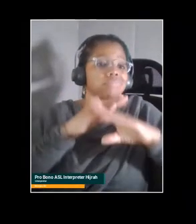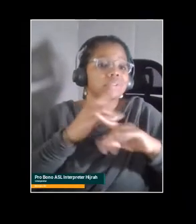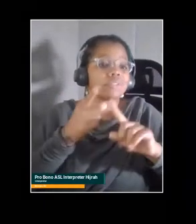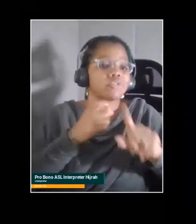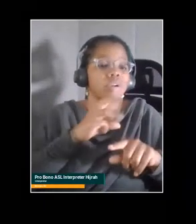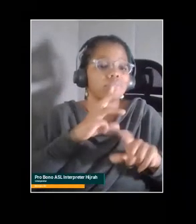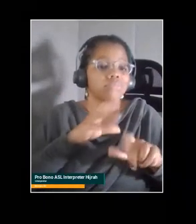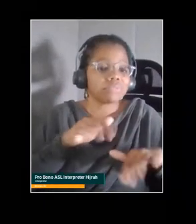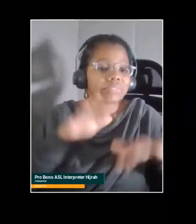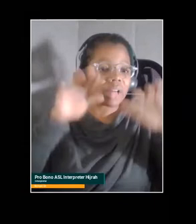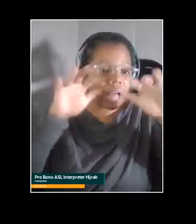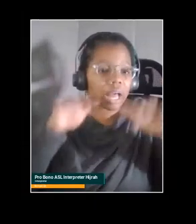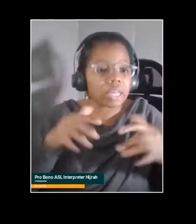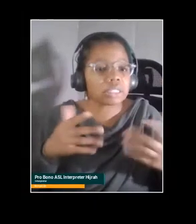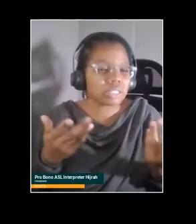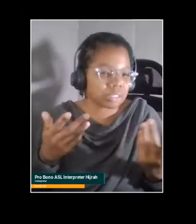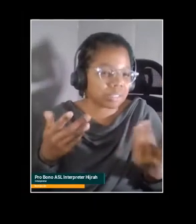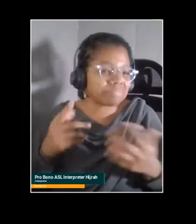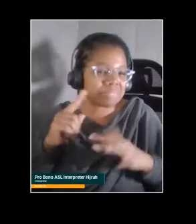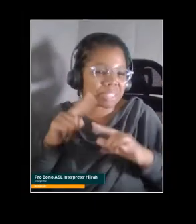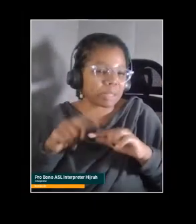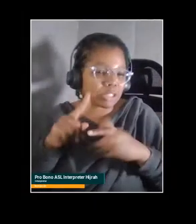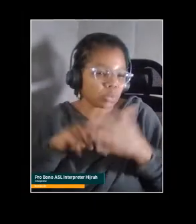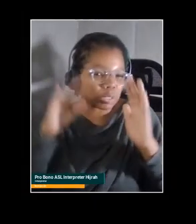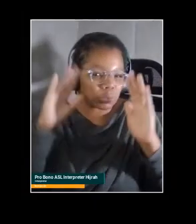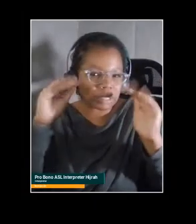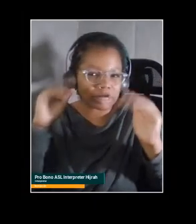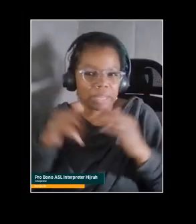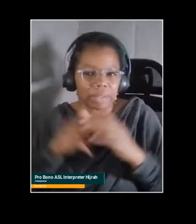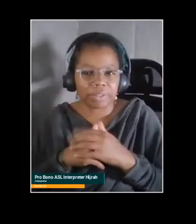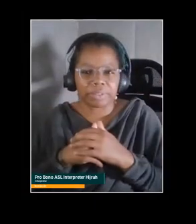floods or landslides in the area.